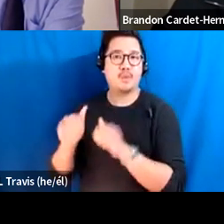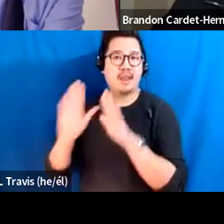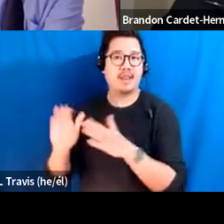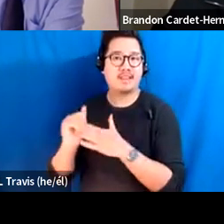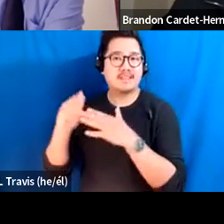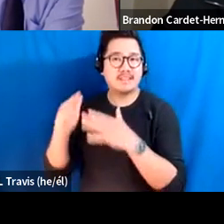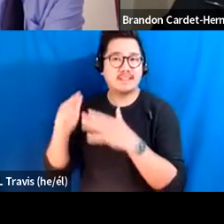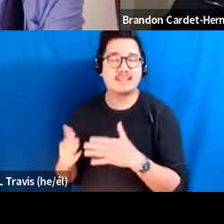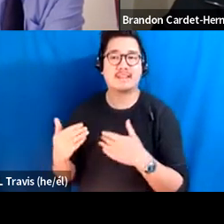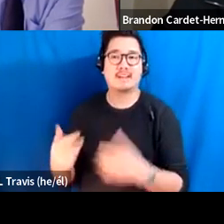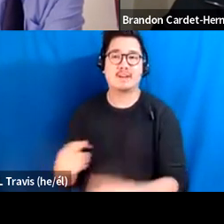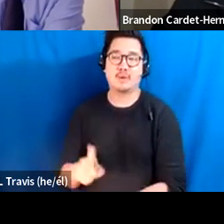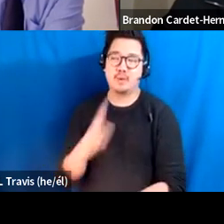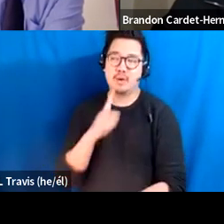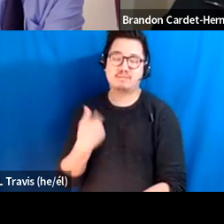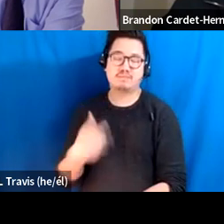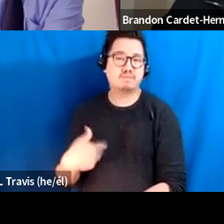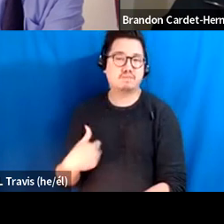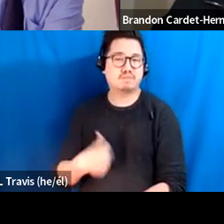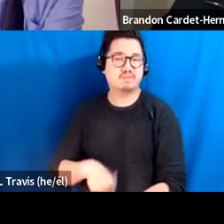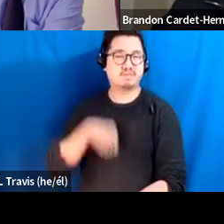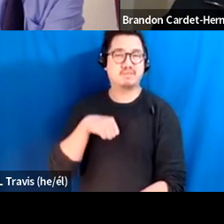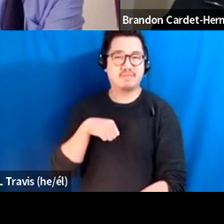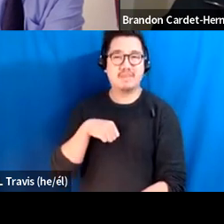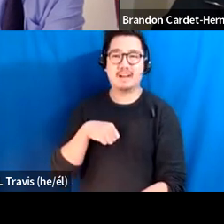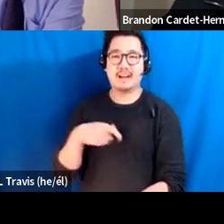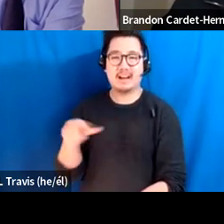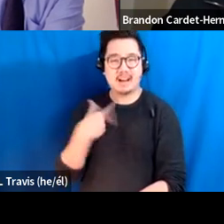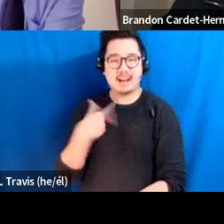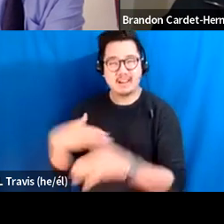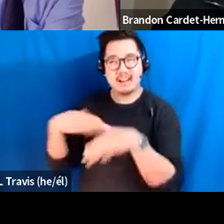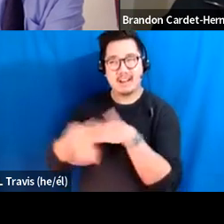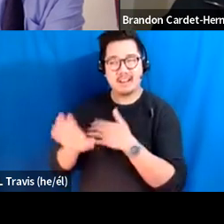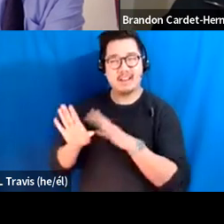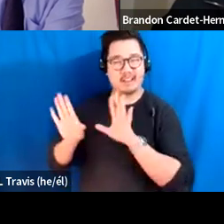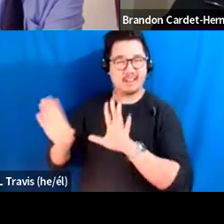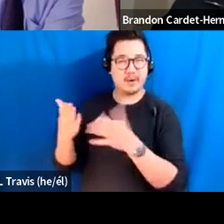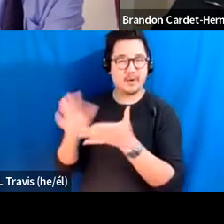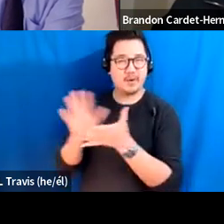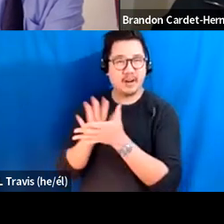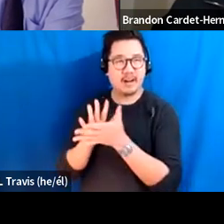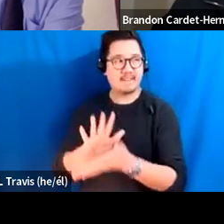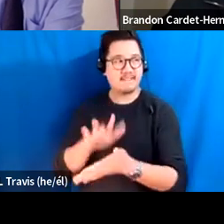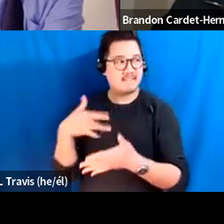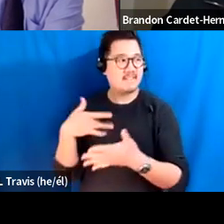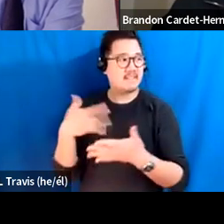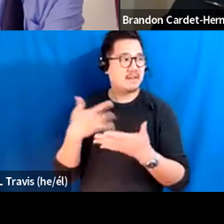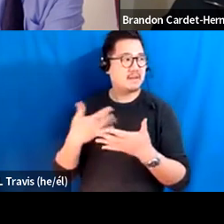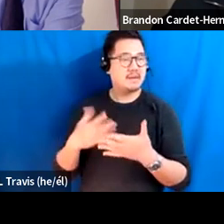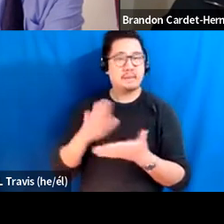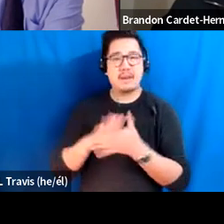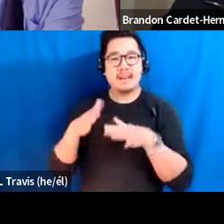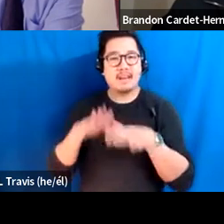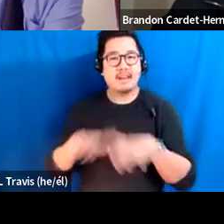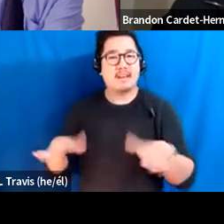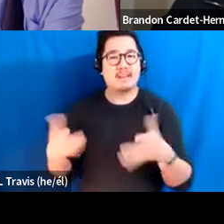and i am so proud to walk their schools and feel the peace and the calamity that their environments